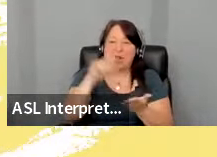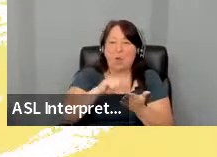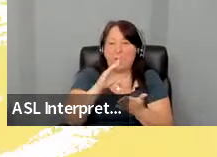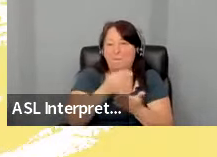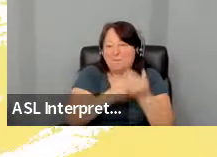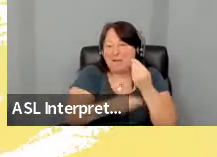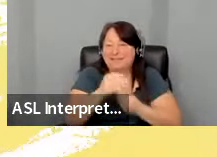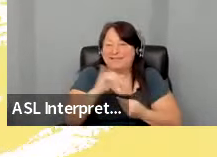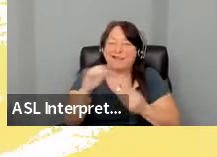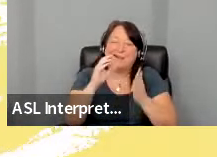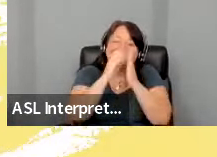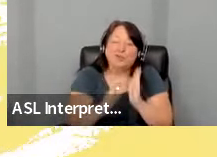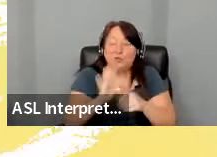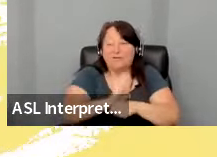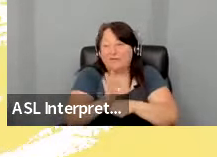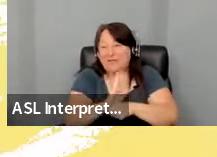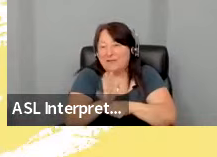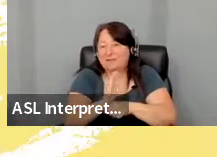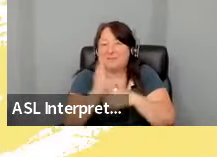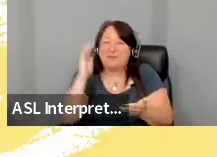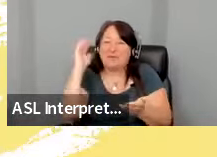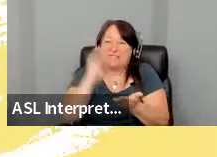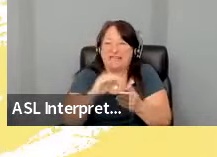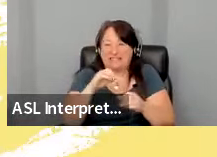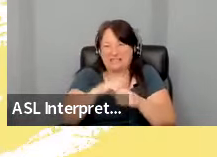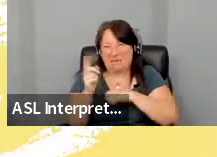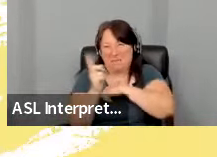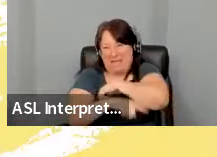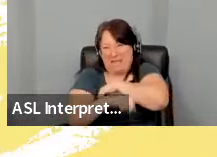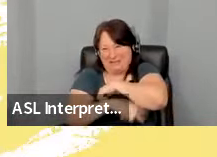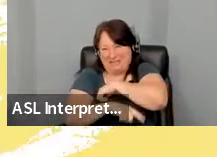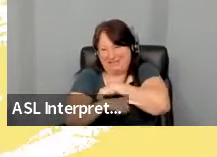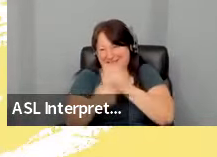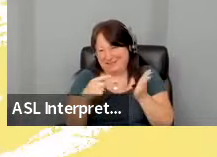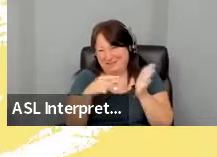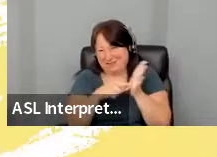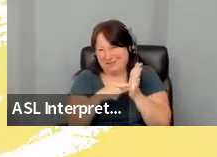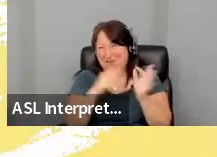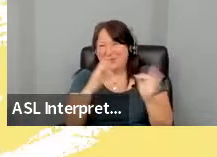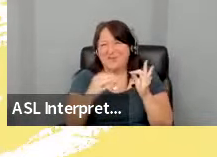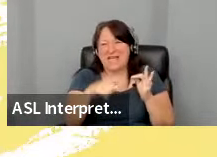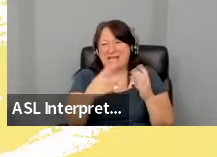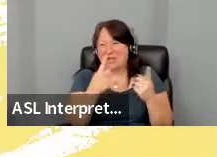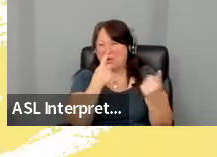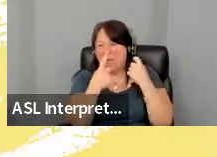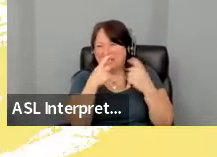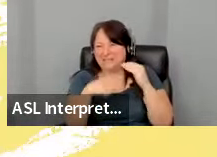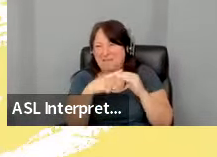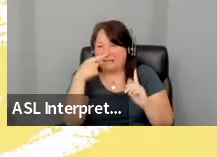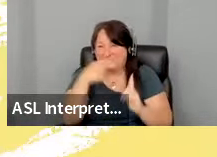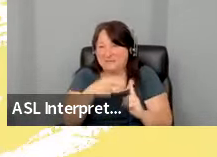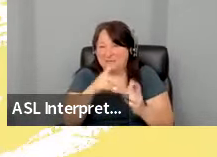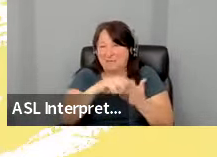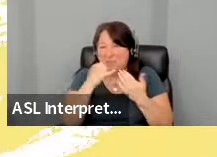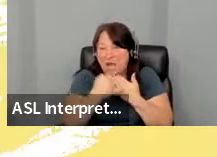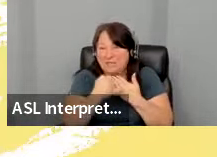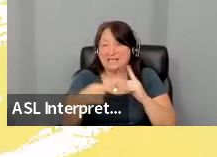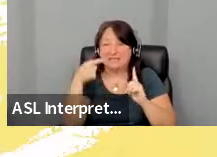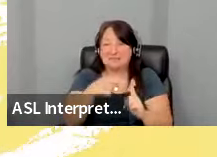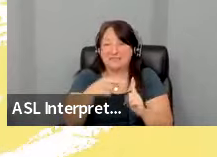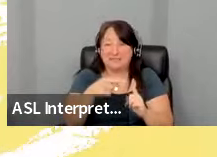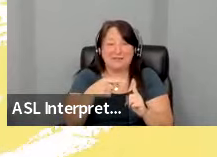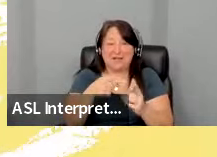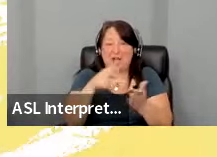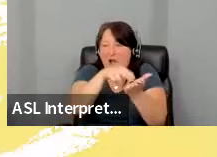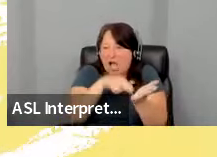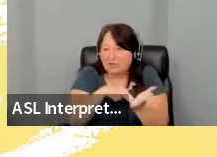films, there might be reductions in the penalties that are due. So again, if you have any questions about a specific project or a specific contract, we're happy to help with